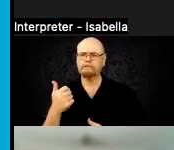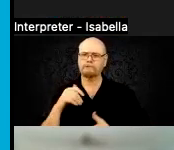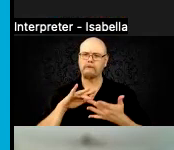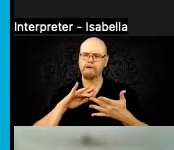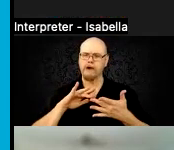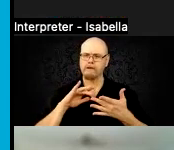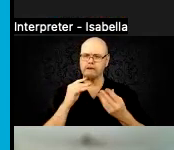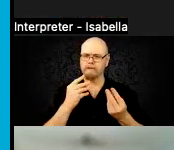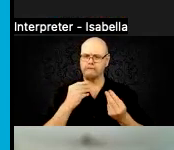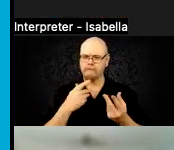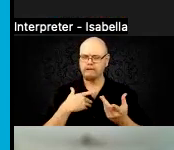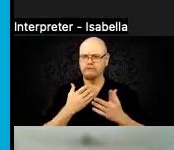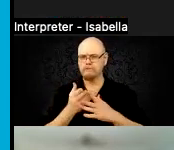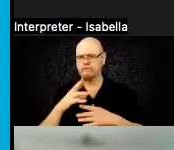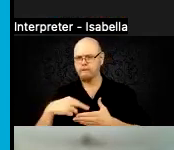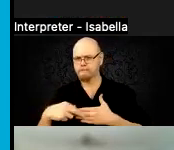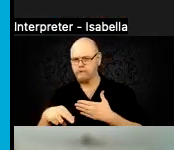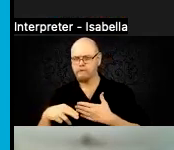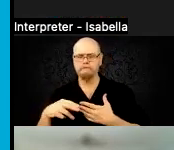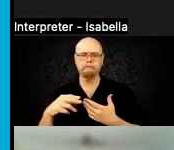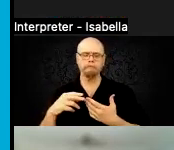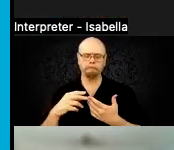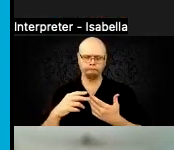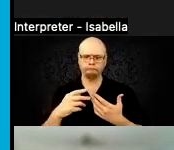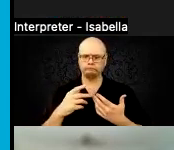referral. So it's going to include all of the information for the